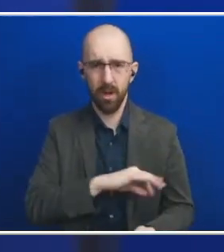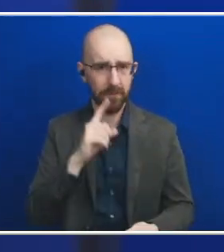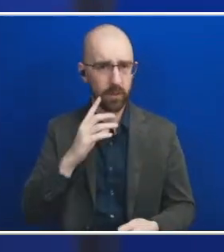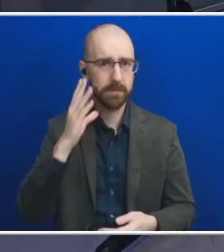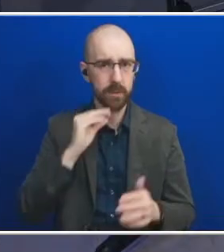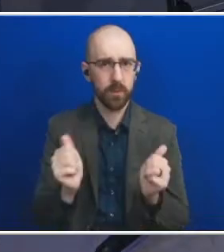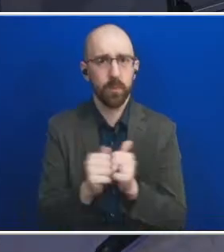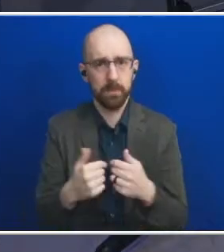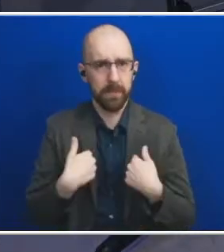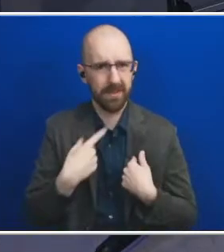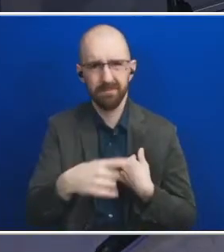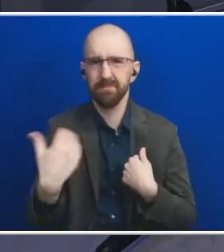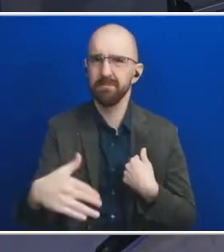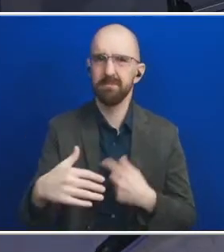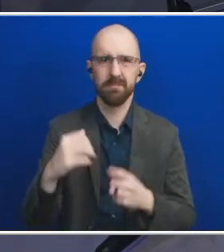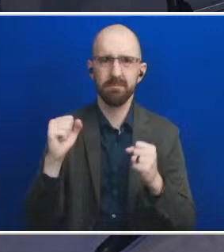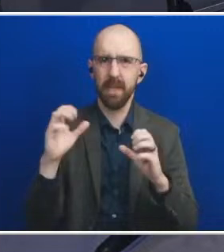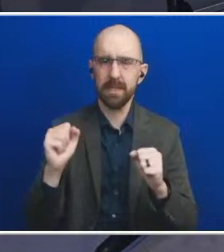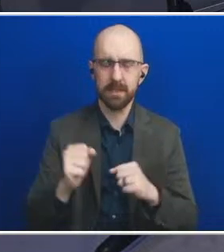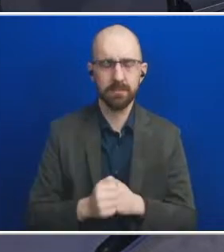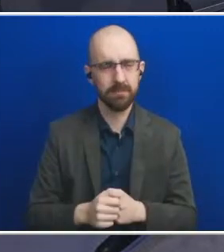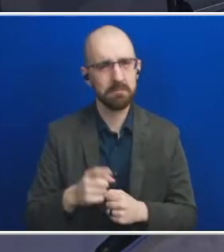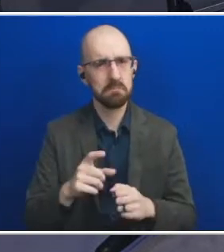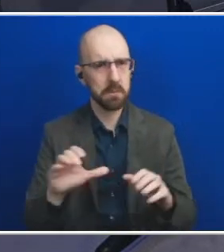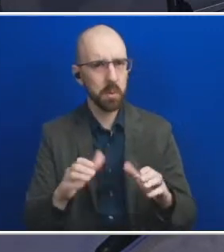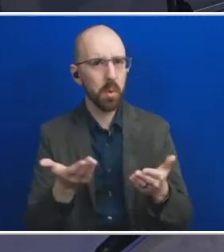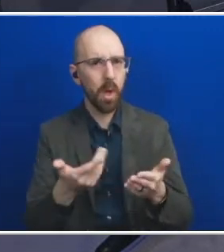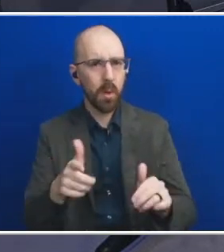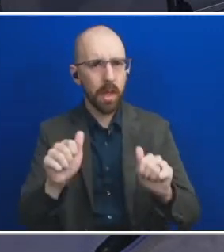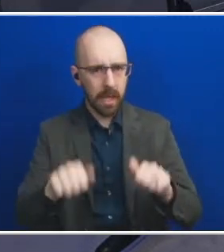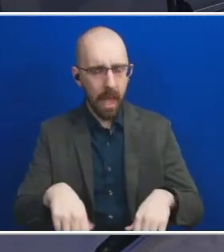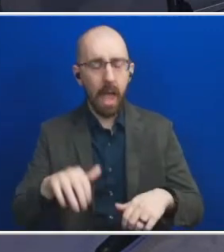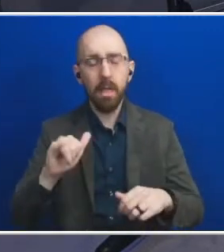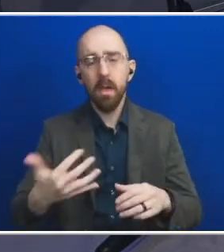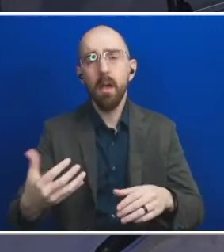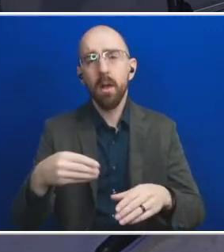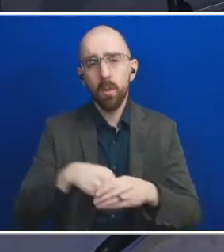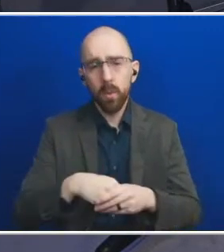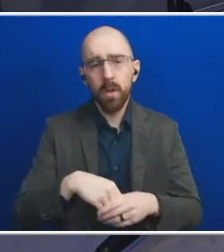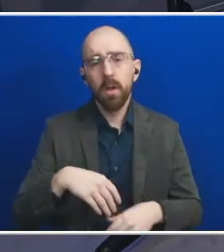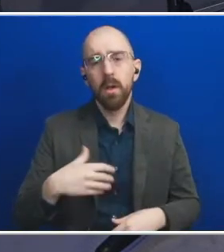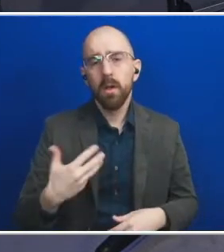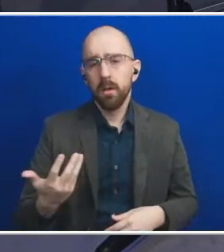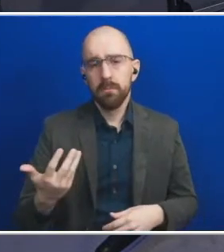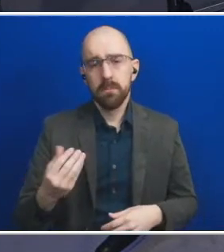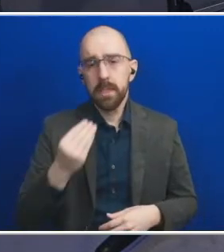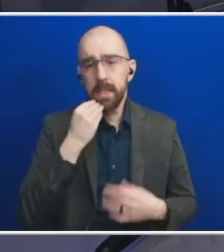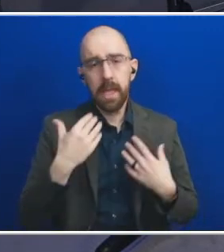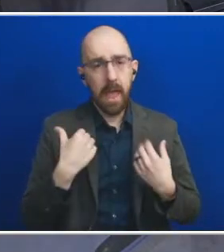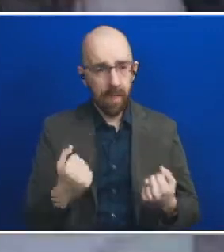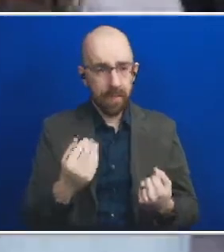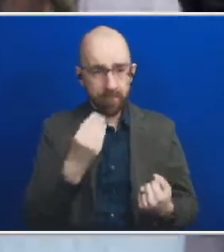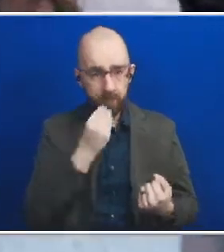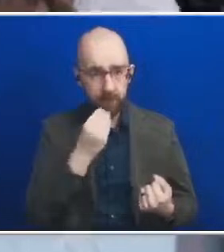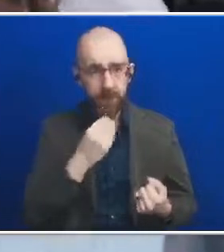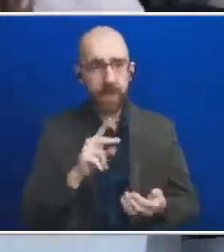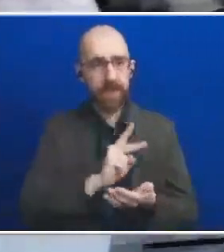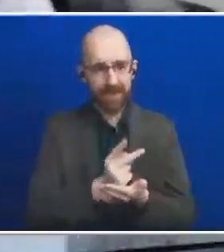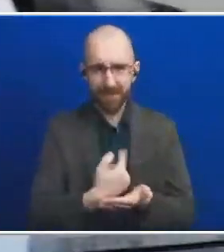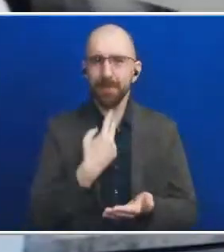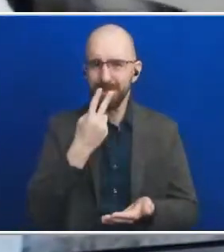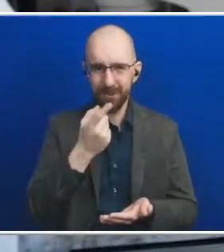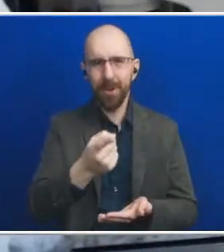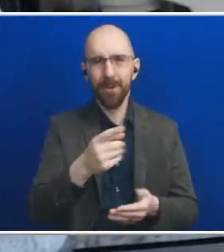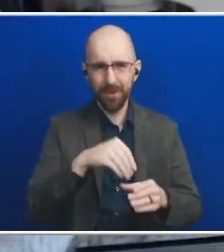Well, and you're both doing what you can, and that includes eating healthy foods, getting in the kitchen. We saw you, mixing up